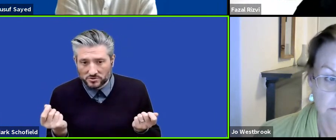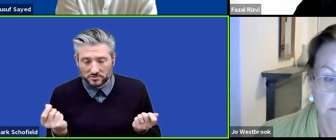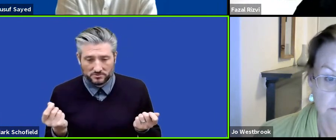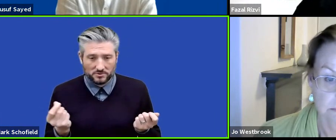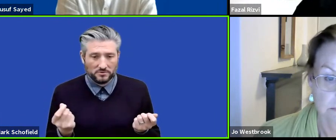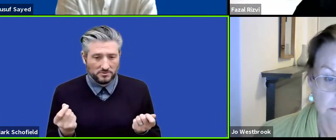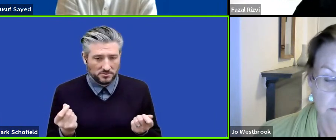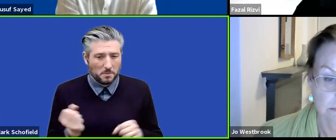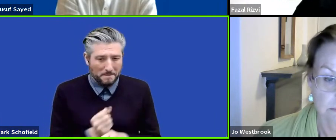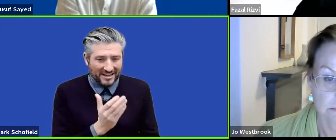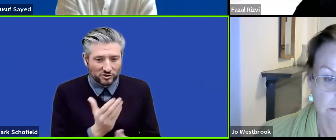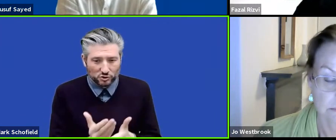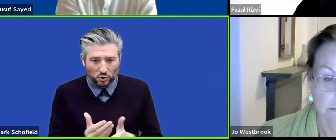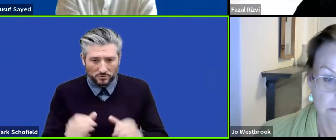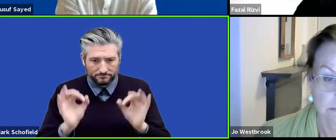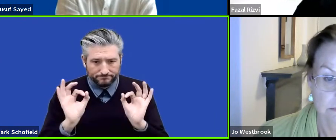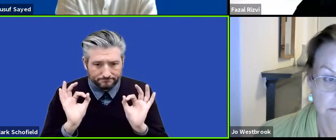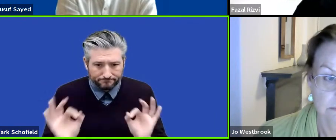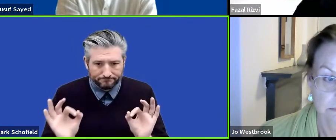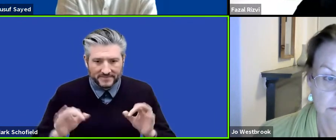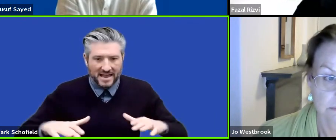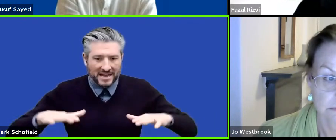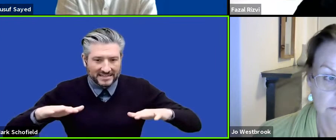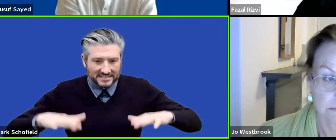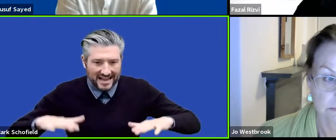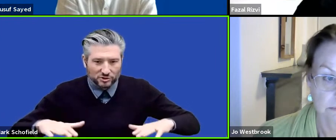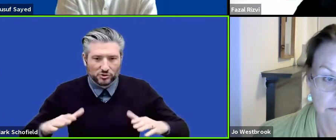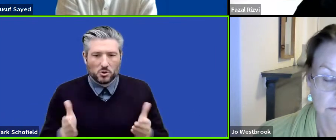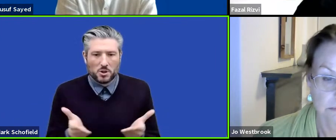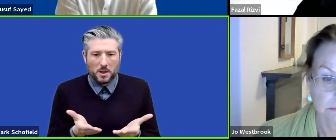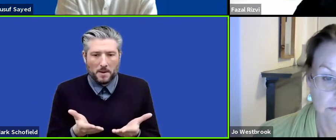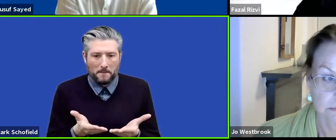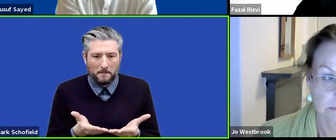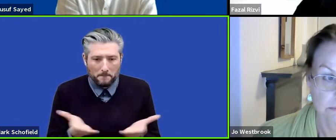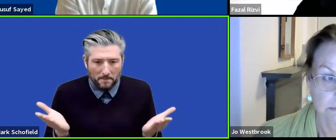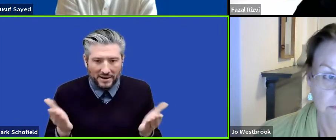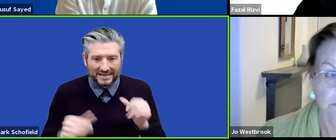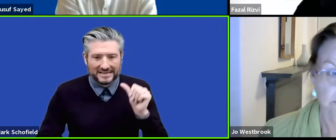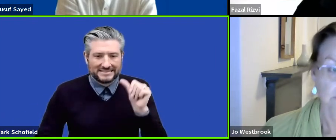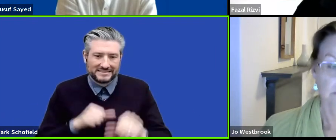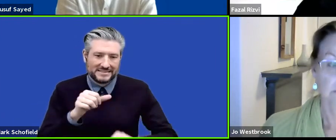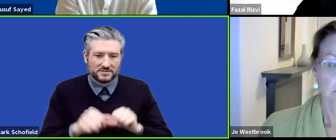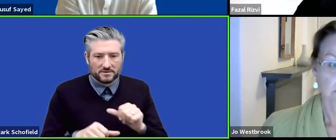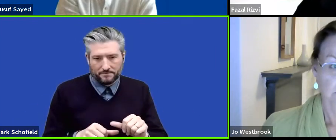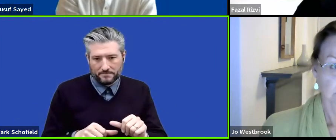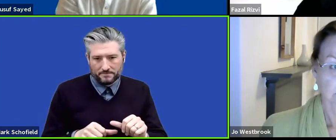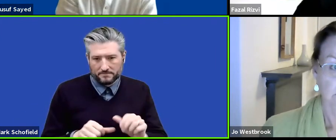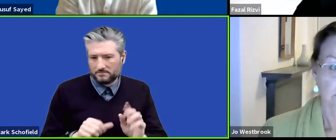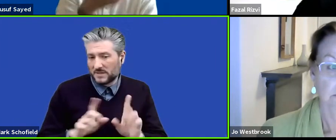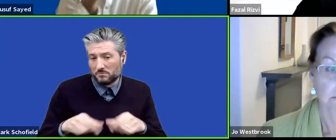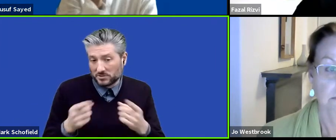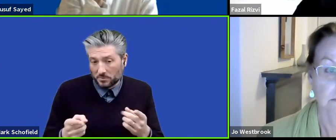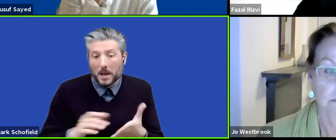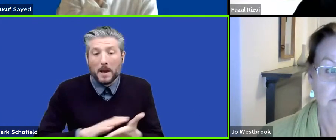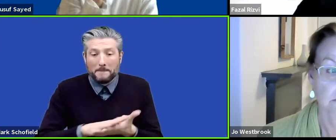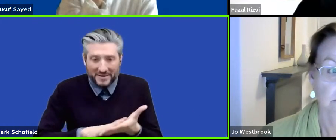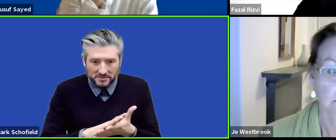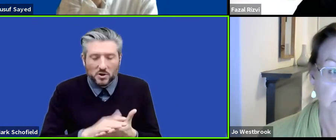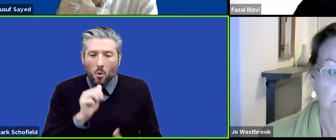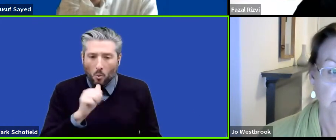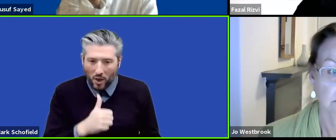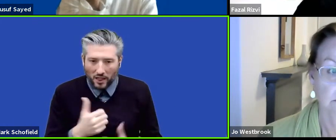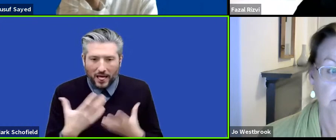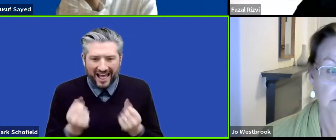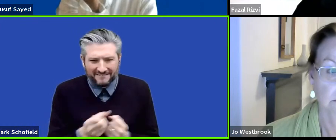a national or public system. So some element of private is always going to be there. But the